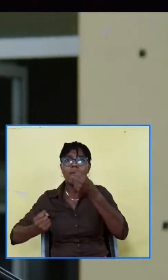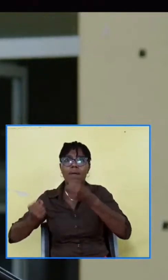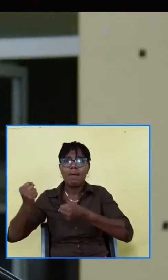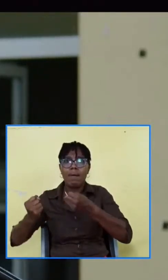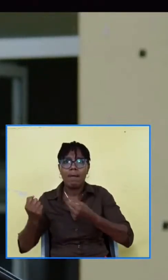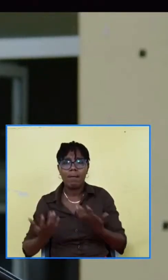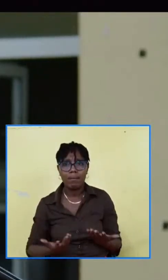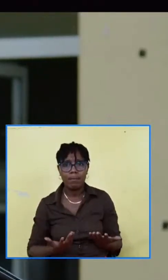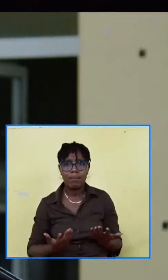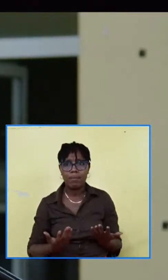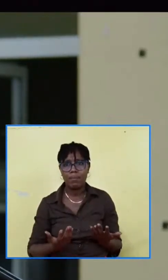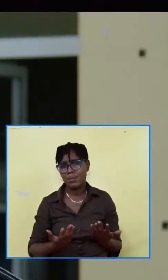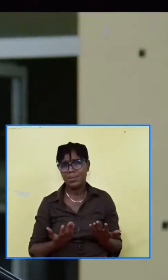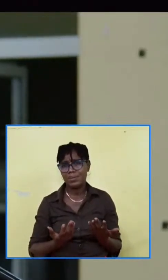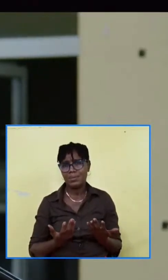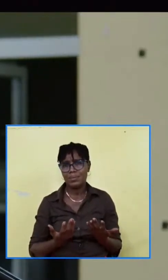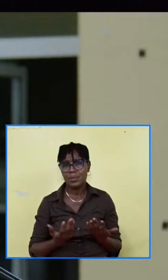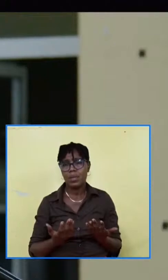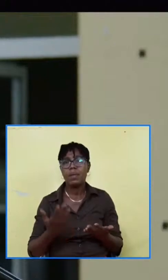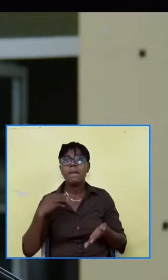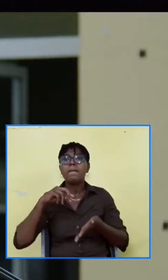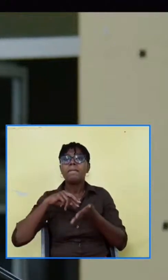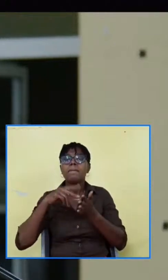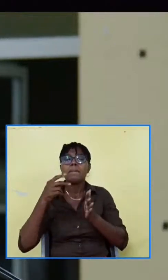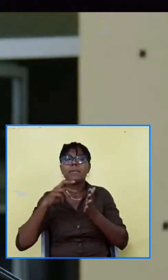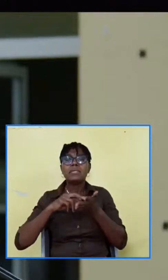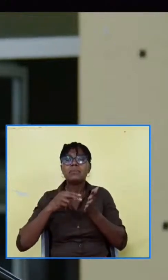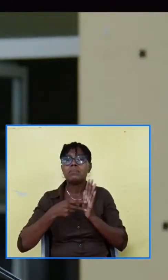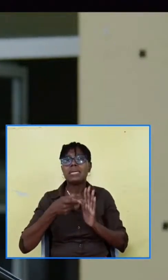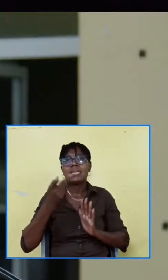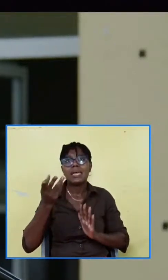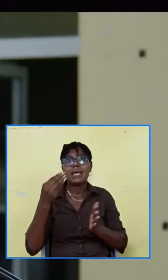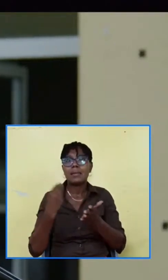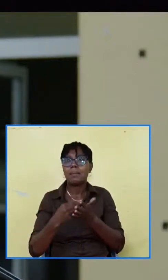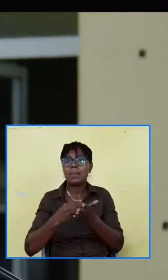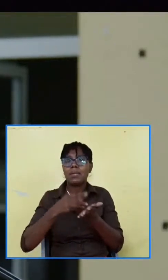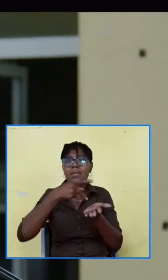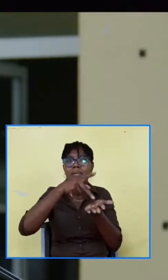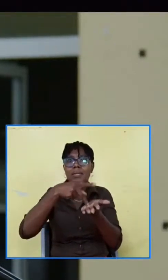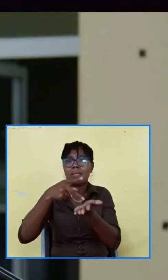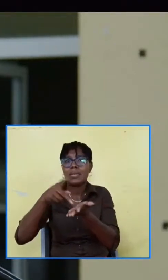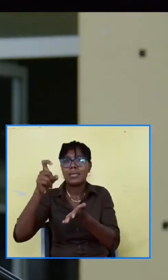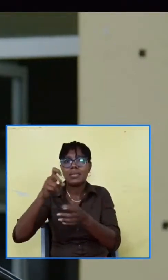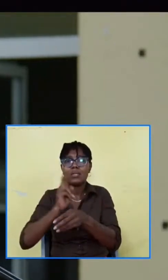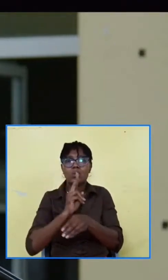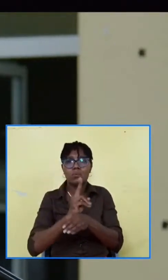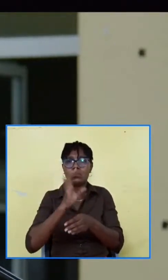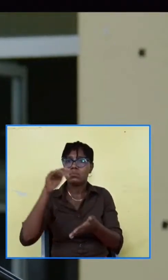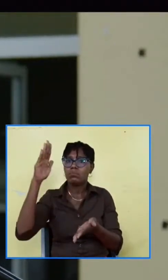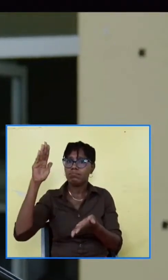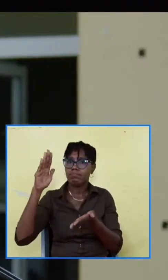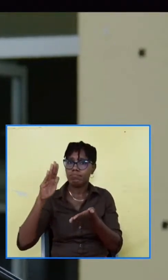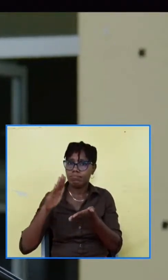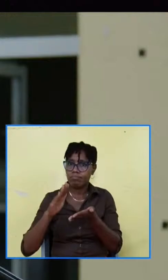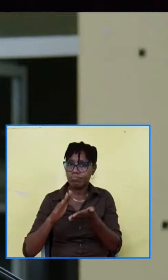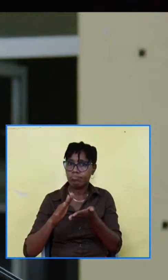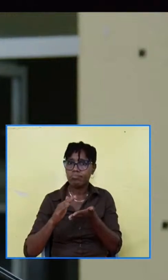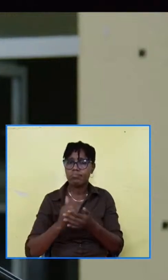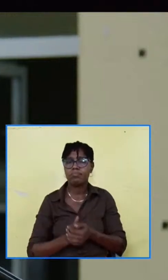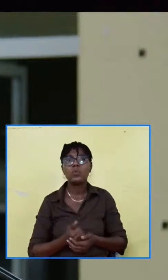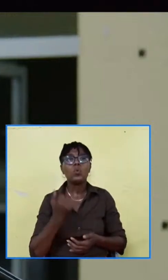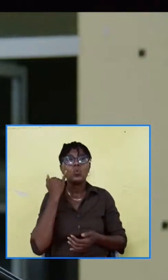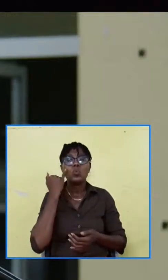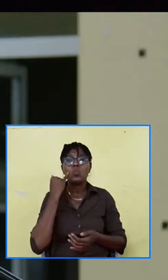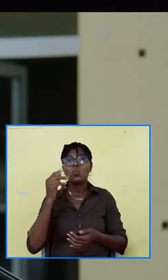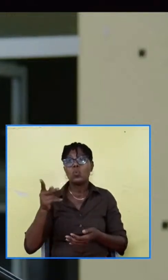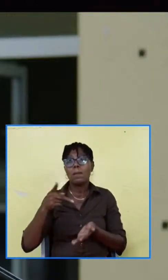72. So let's say the cost of living then should be, in theory, less. And you step back that, let's say your pension is